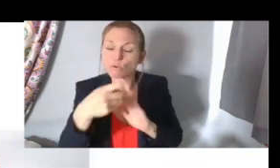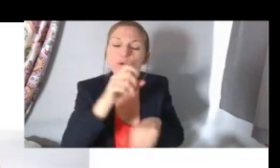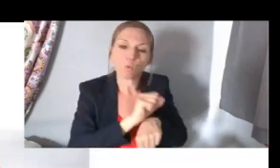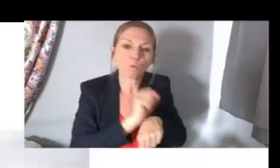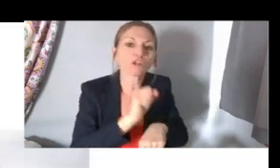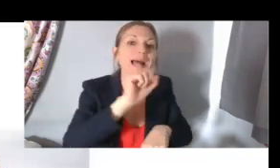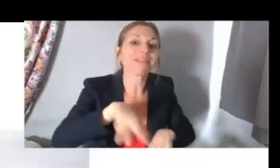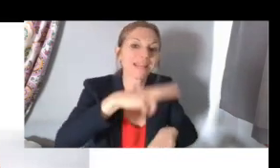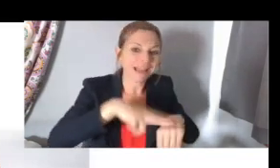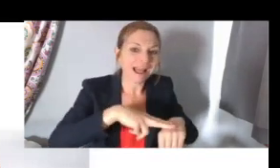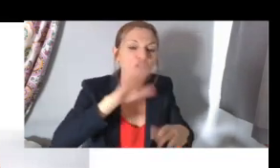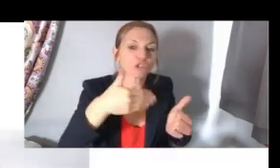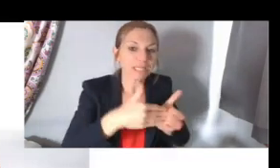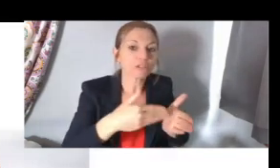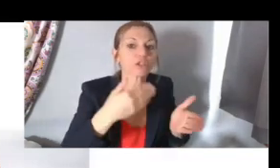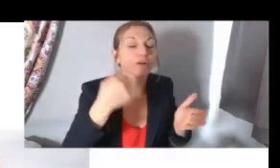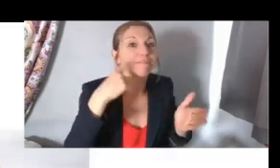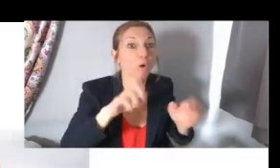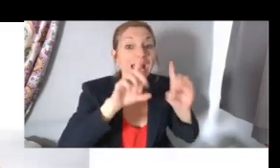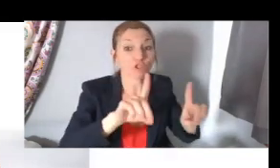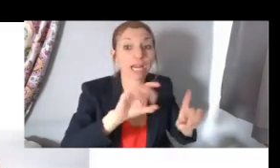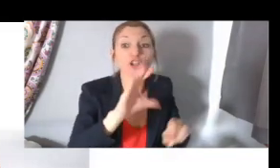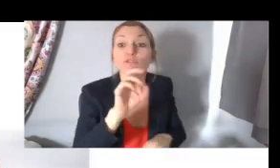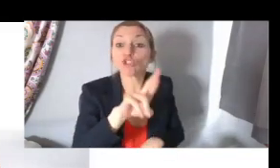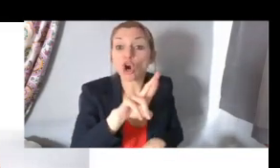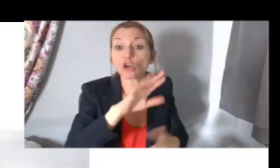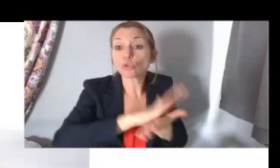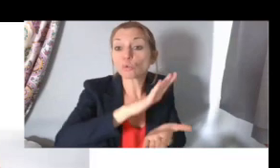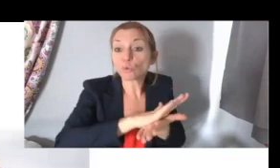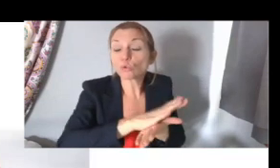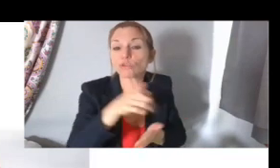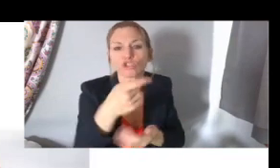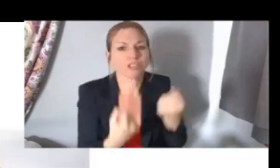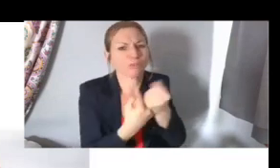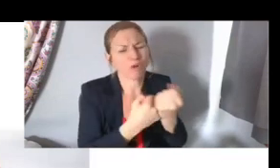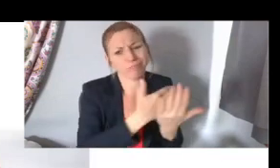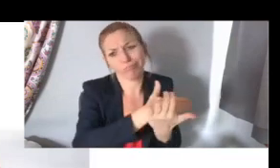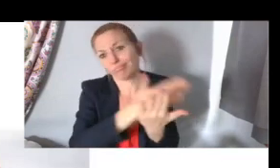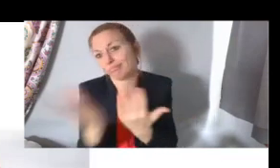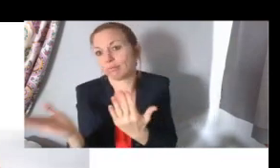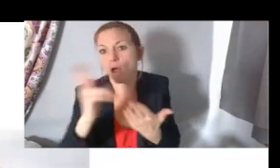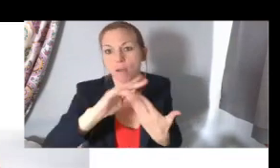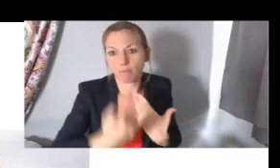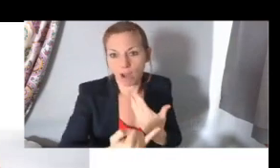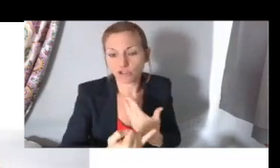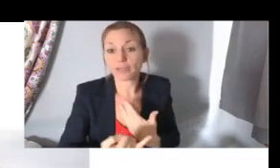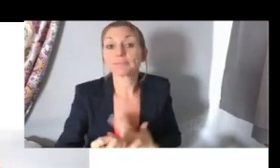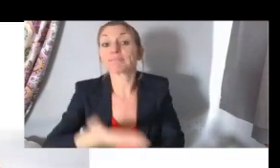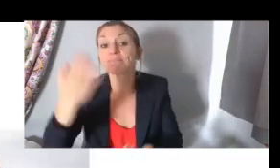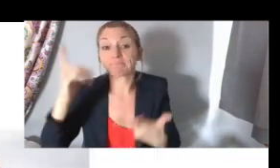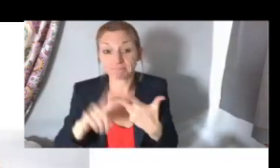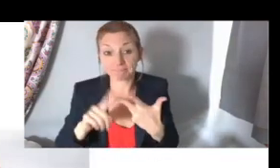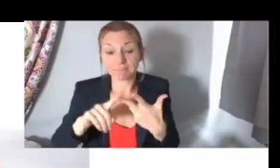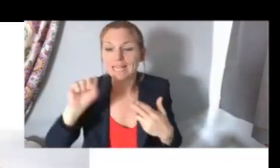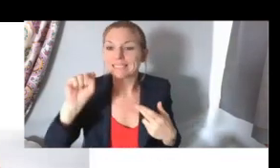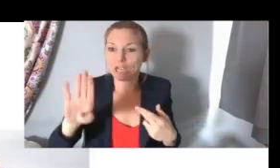Special Education for Charter Schools to support a wide range of projects. And then we have Sarah Beth